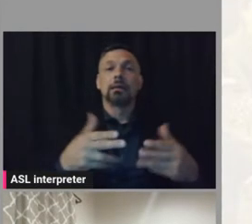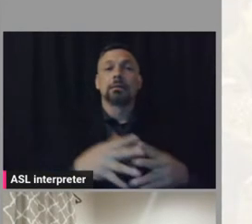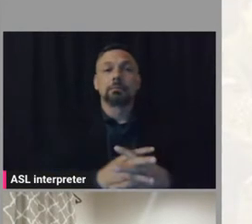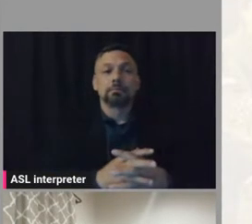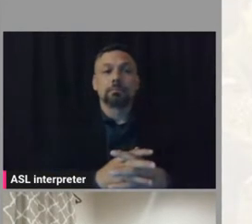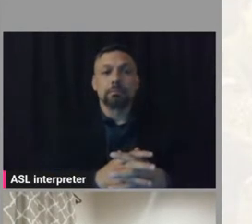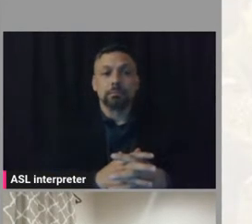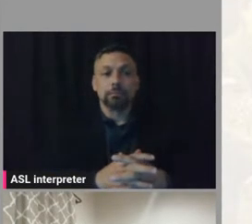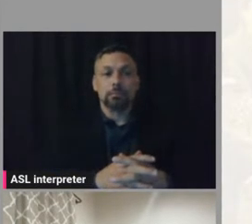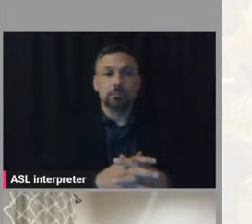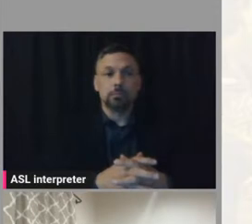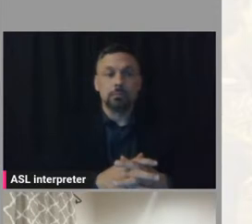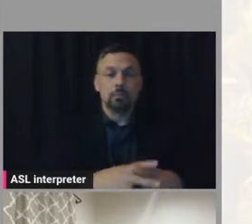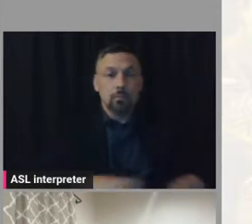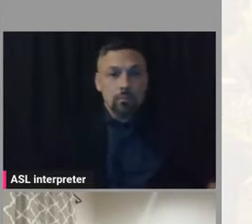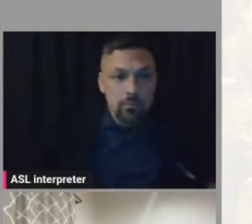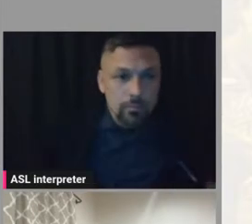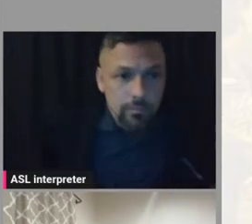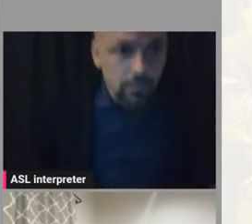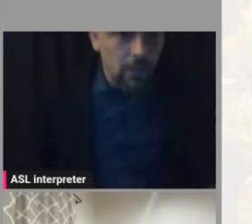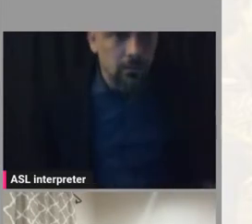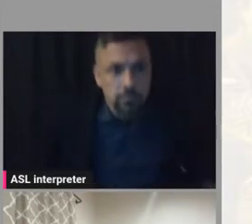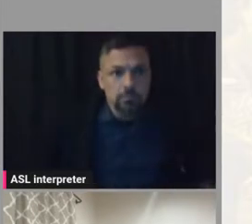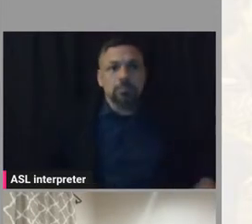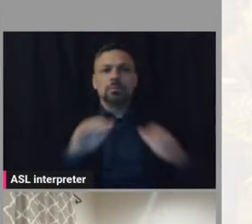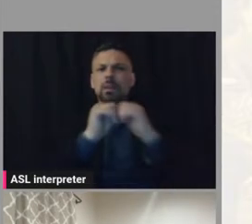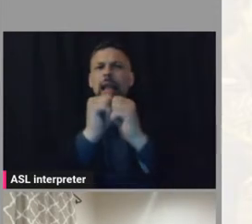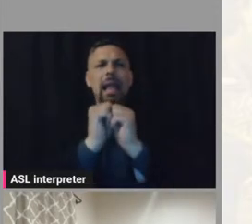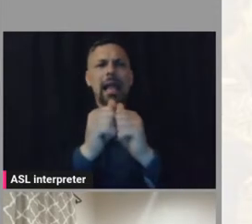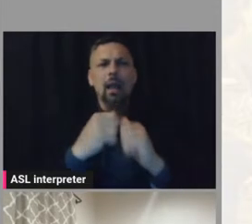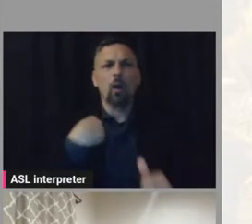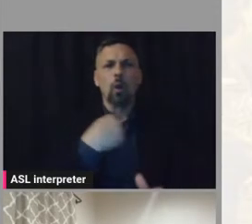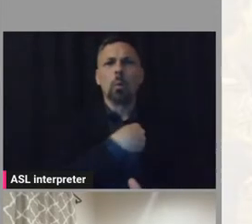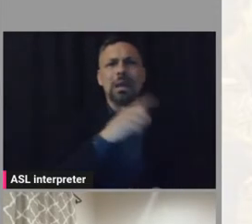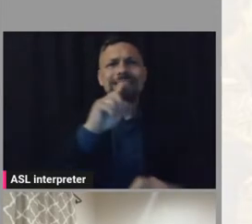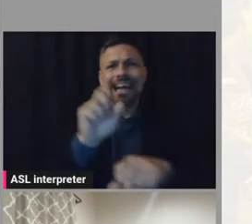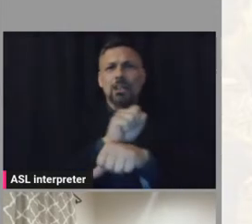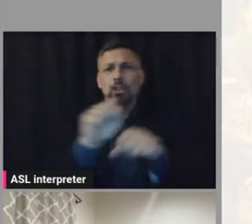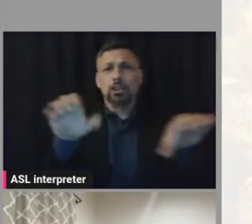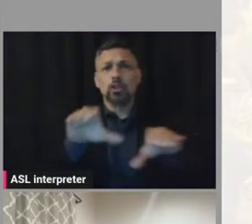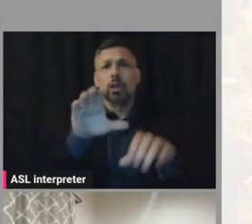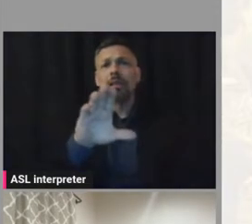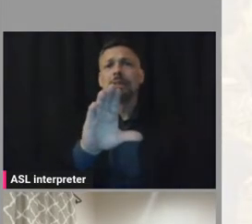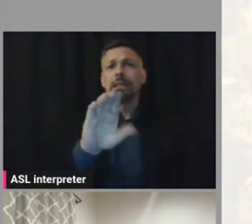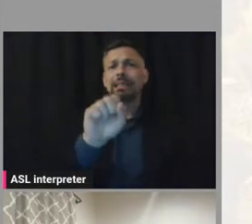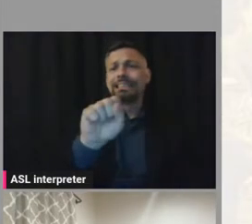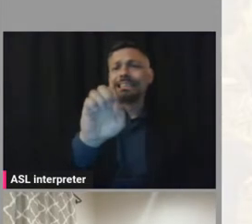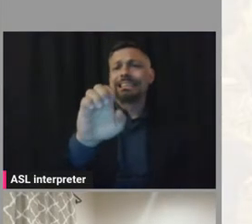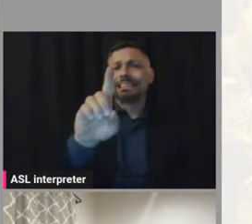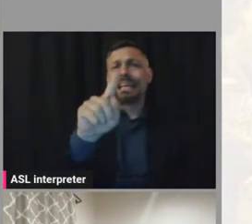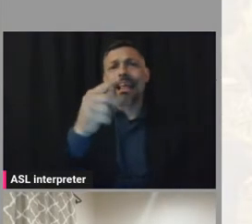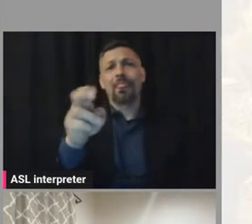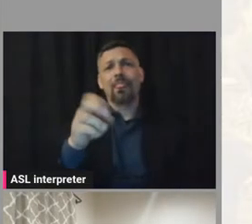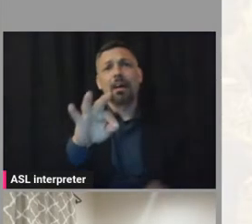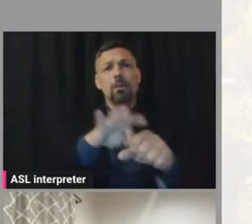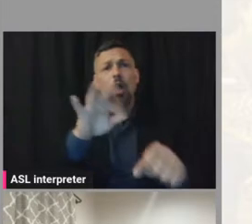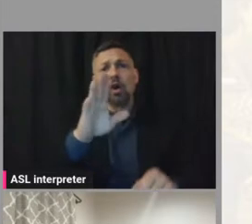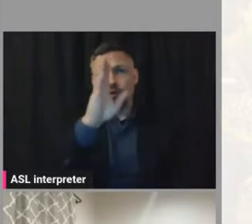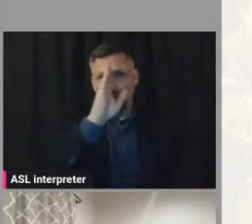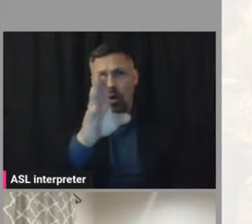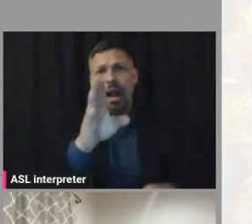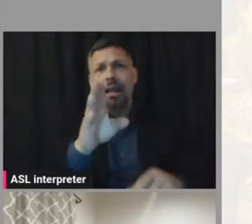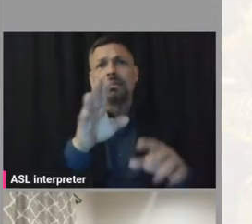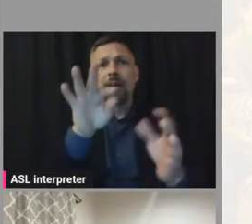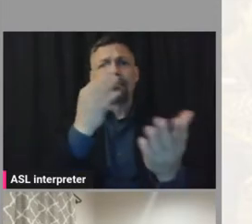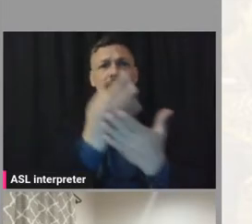So how do we actually do this? Seed the Vote provides direct financial aid for housing and